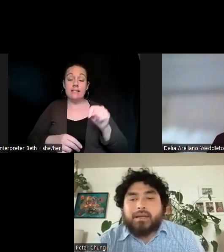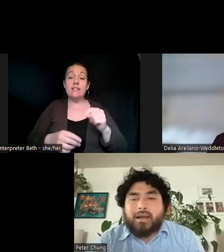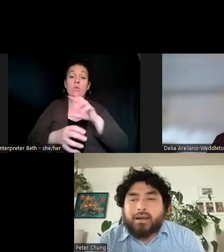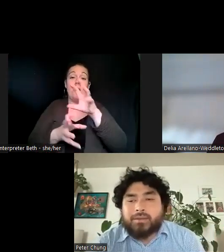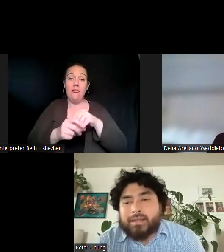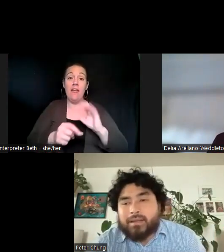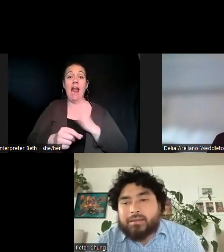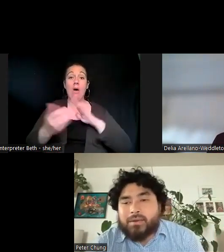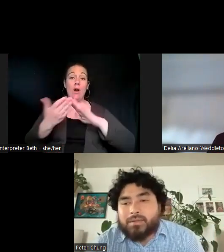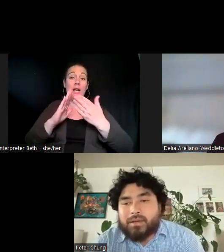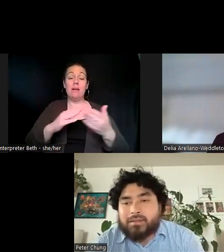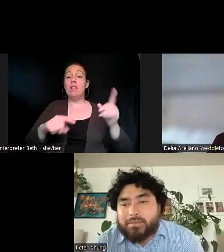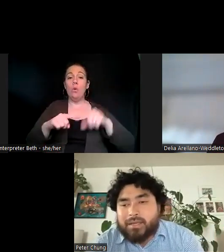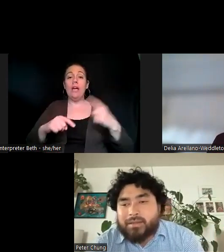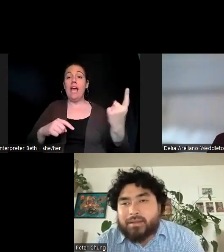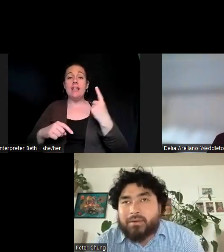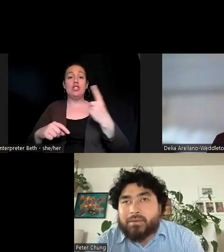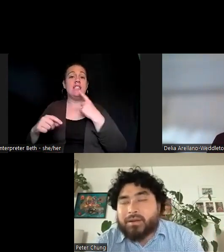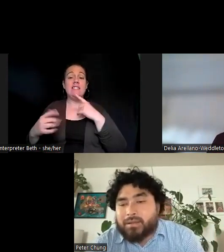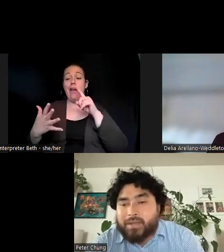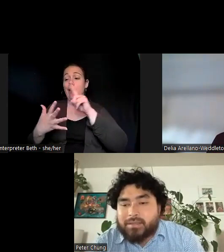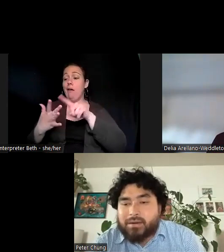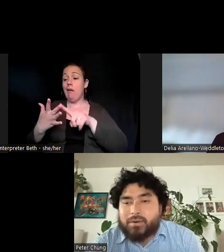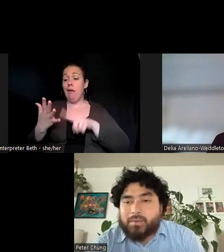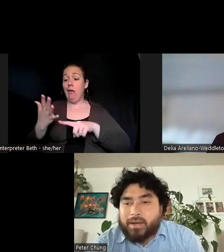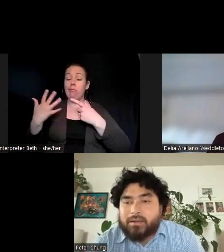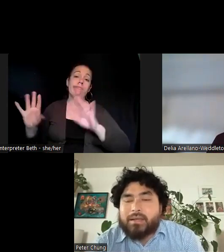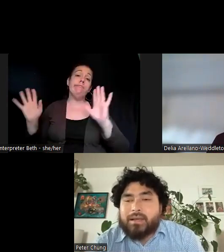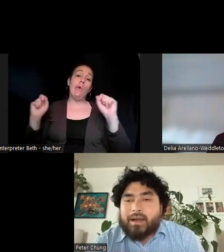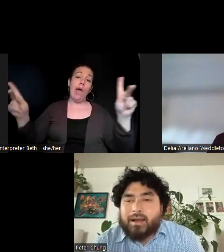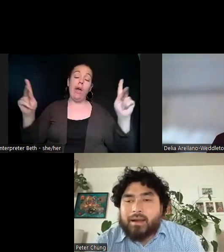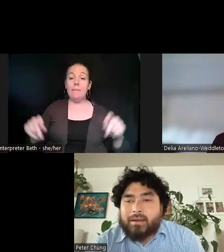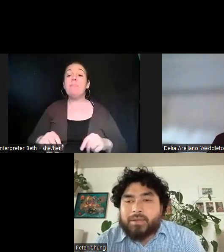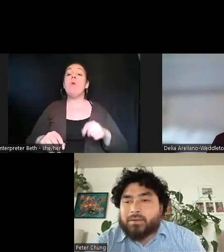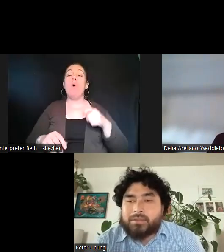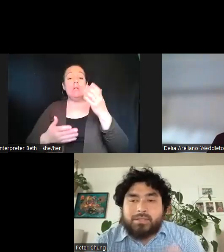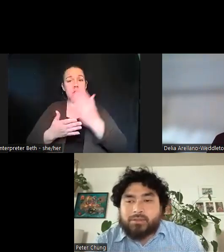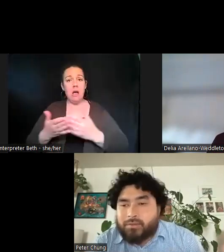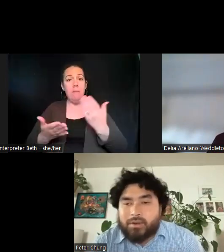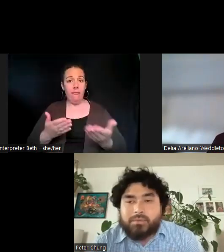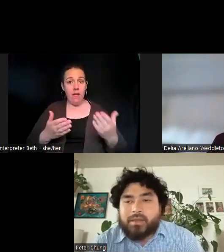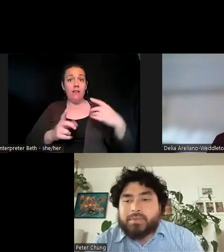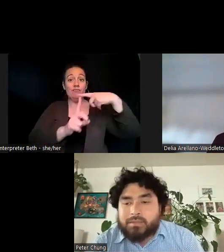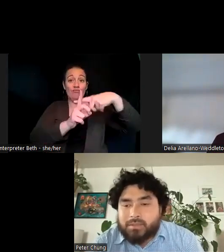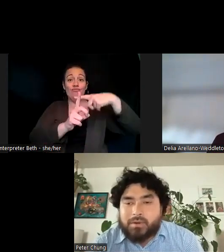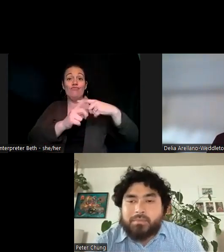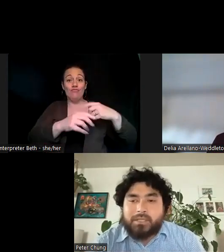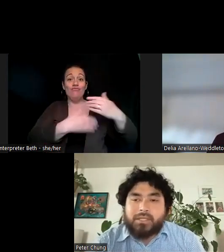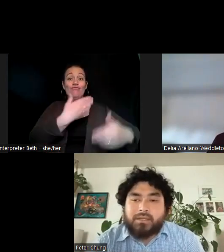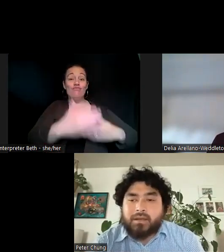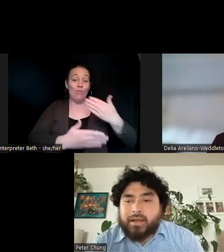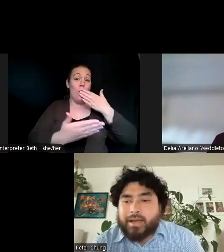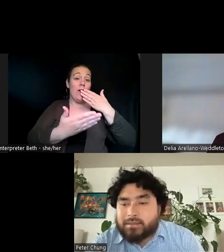stop. So I think those are, to me, I think, there are some things that are going well. Look to Central Falls with their